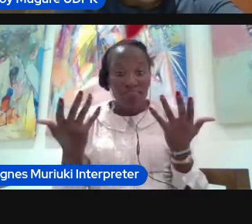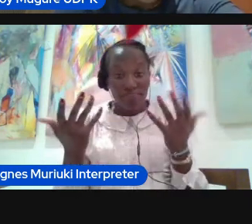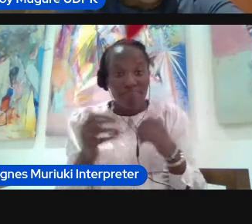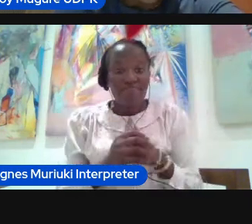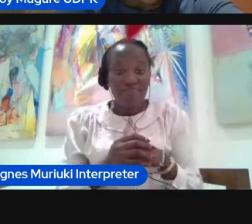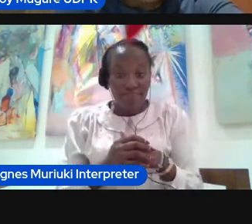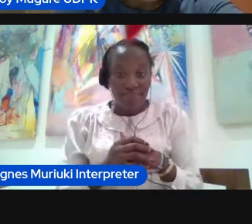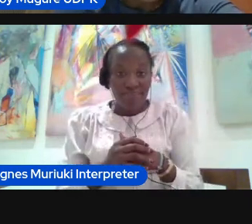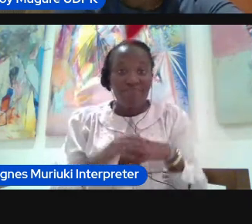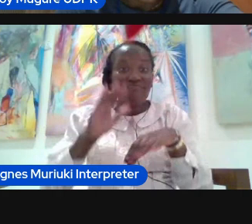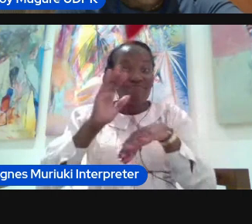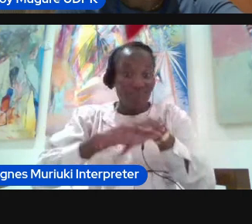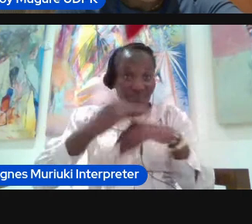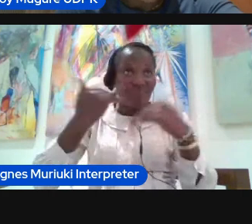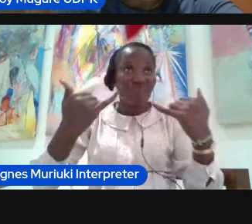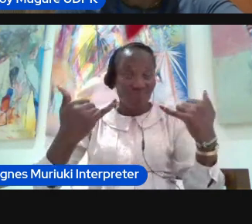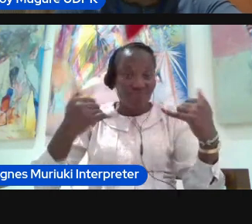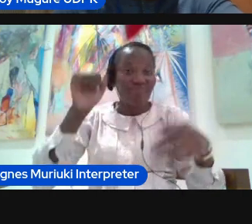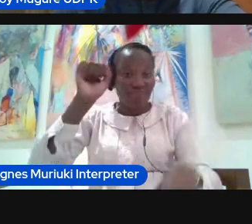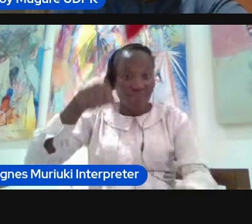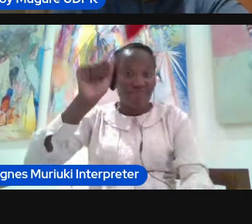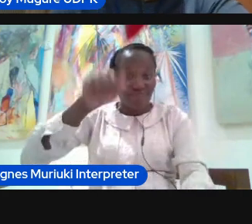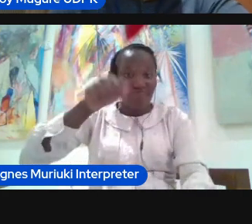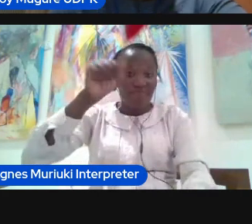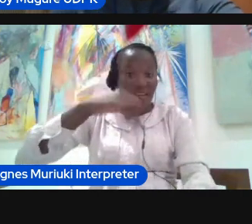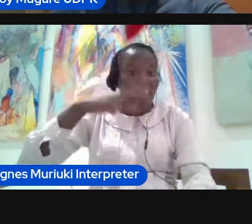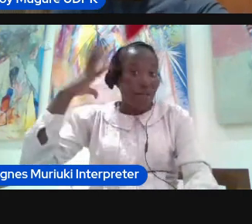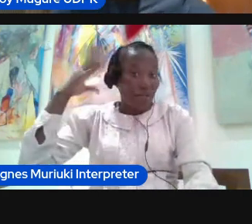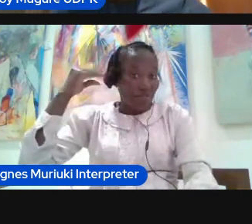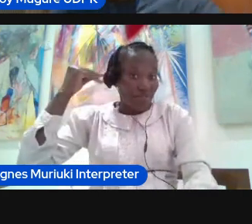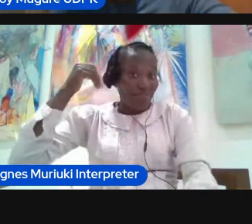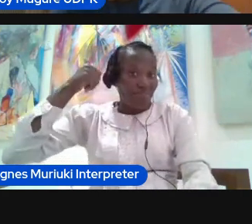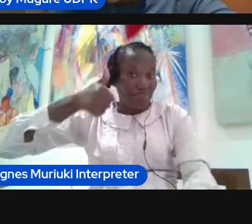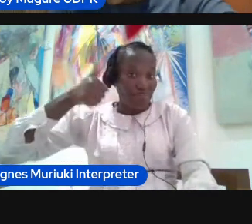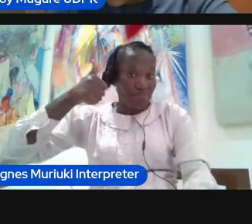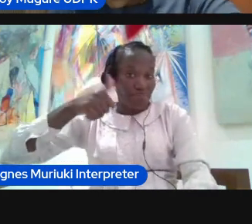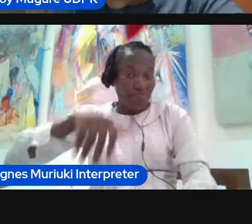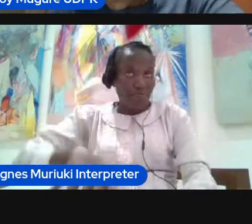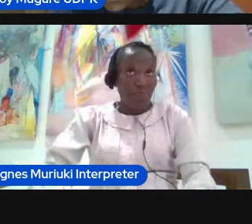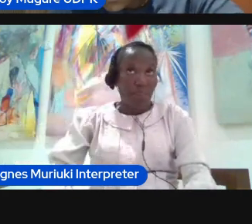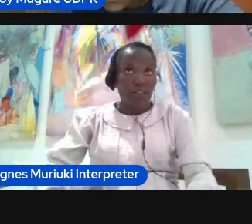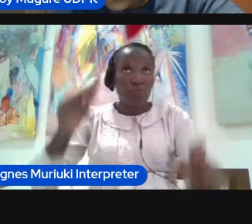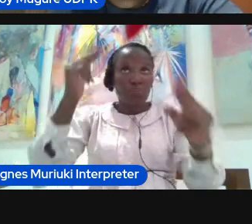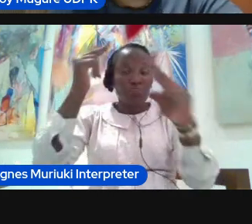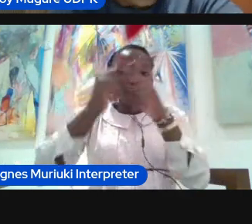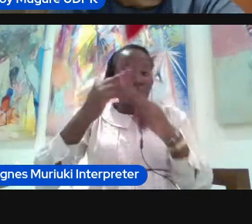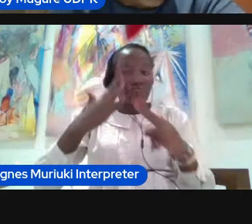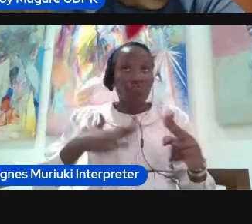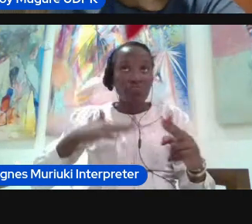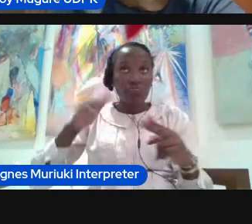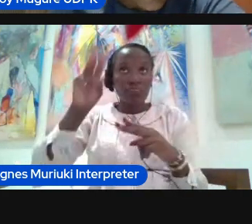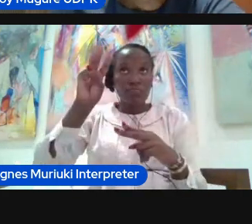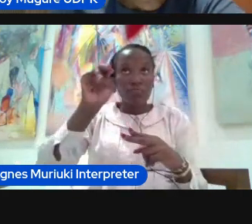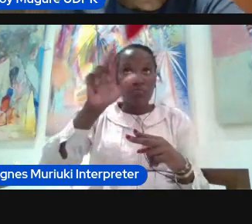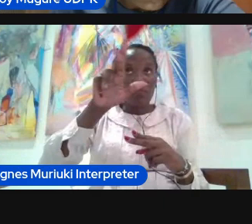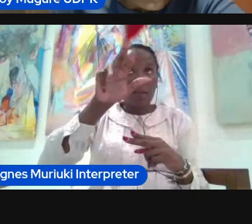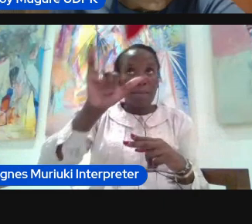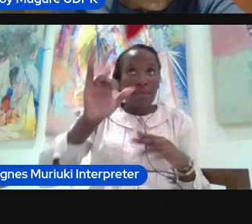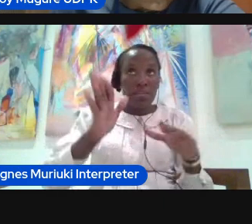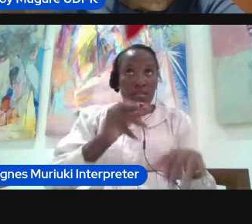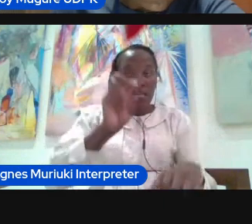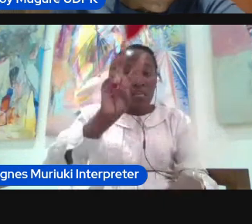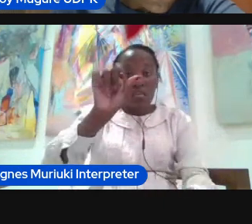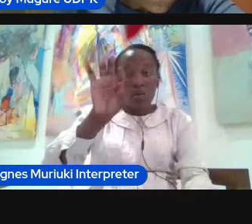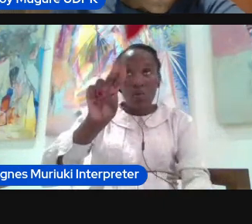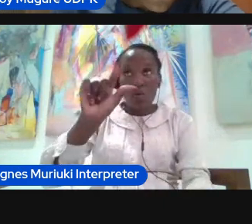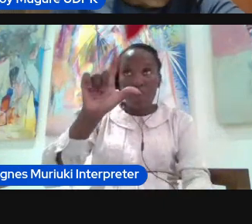Am good I good evening. now? Yes, we Thank you can so hear much. you. So my name is Mary Wafula, and I'm